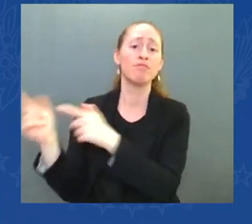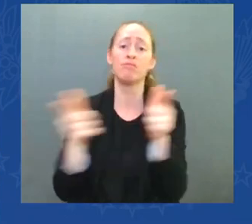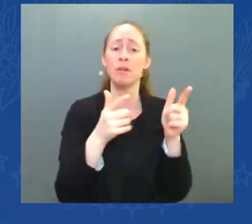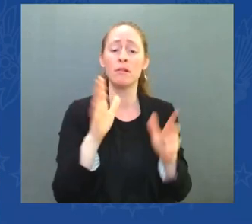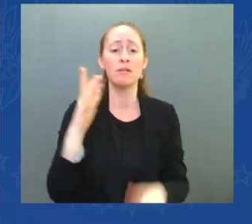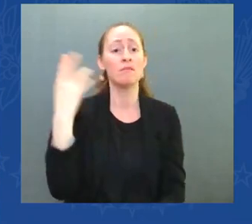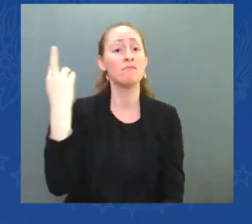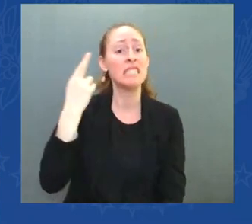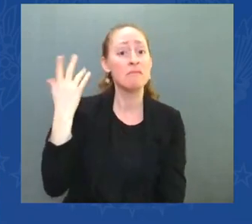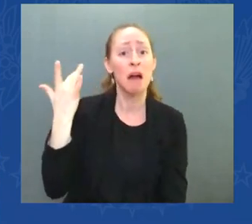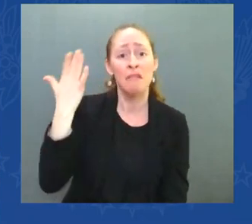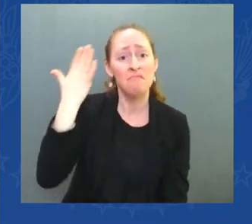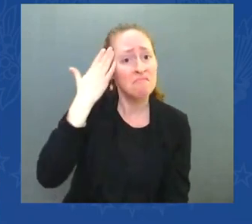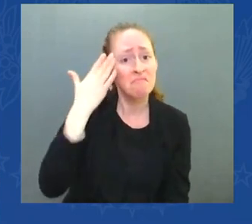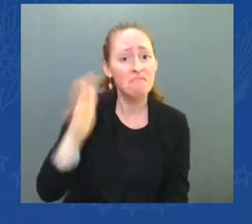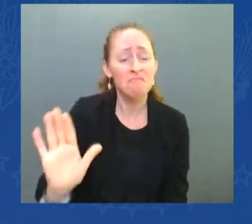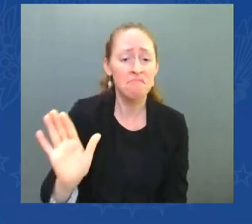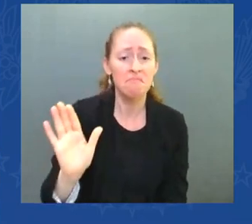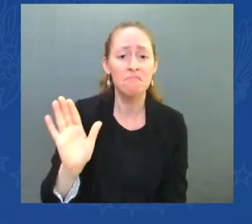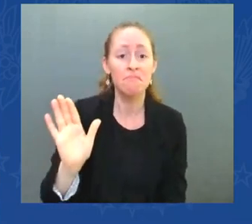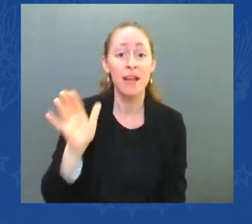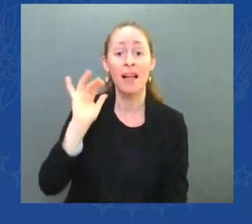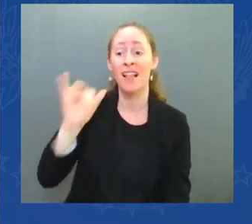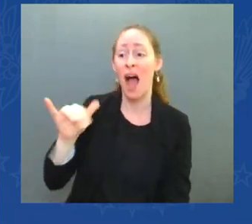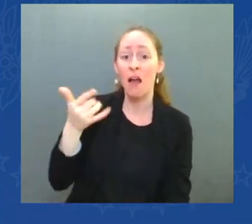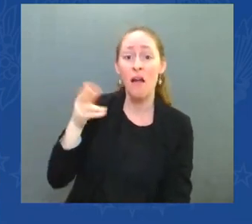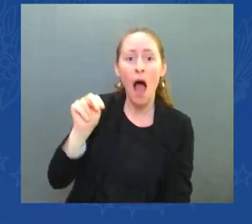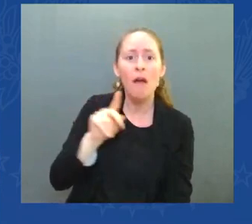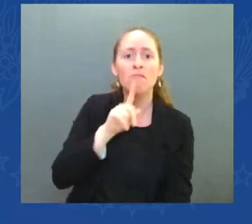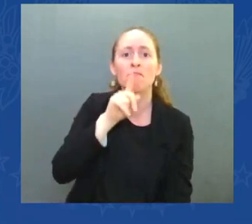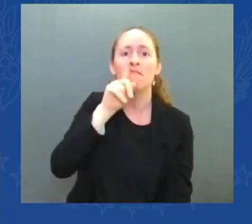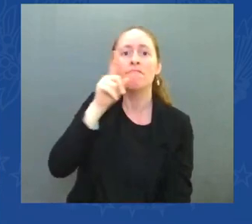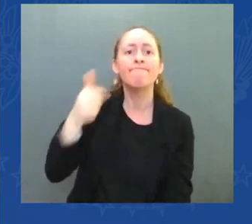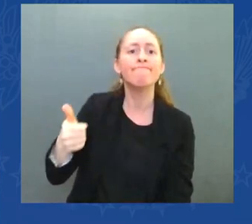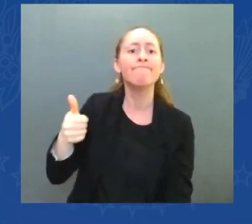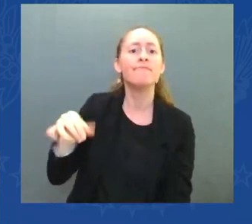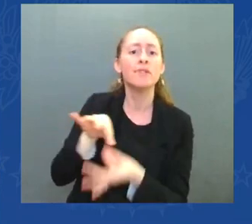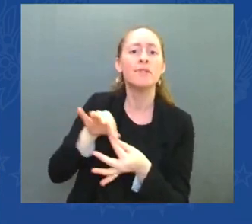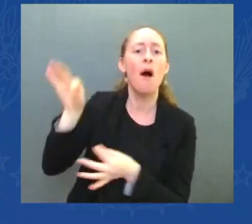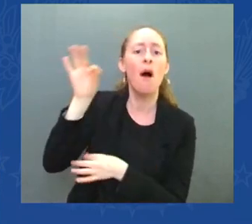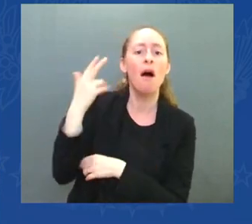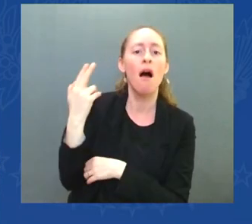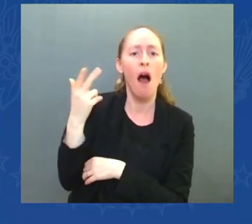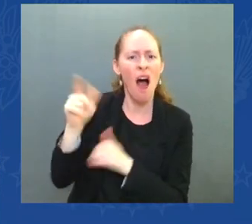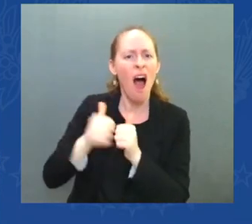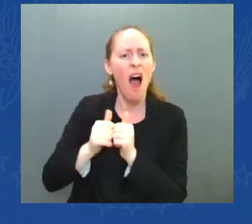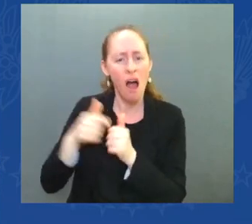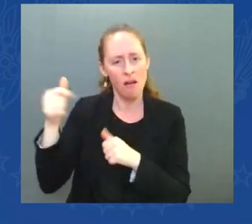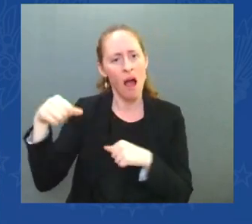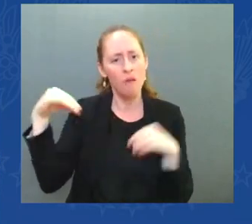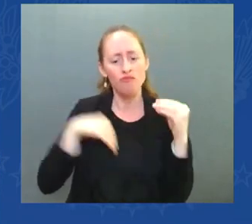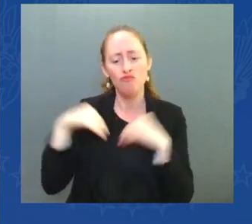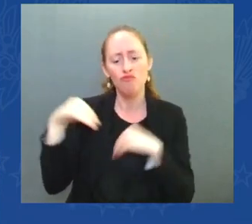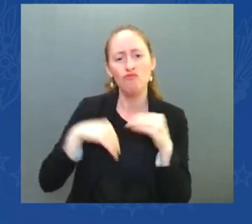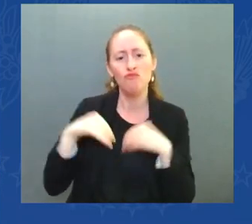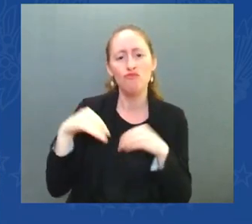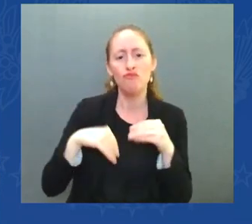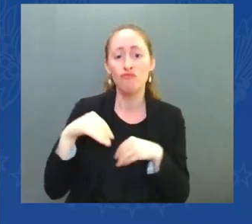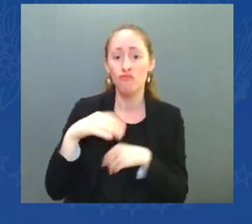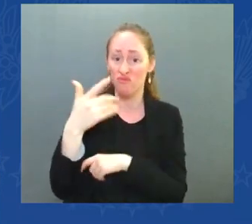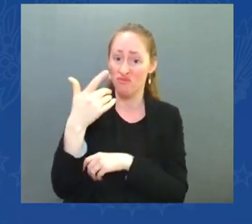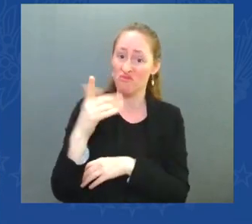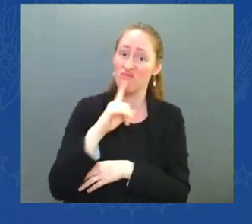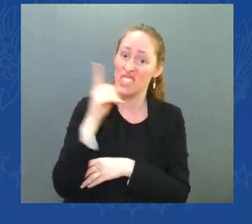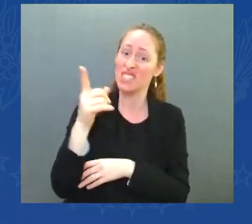Ghost guns are untraceable, build-it-yourself firearms that look like a gun, shoot like a gun, and kill like a